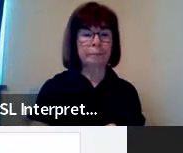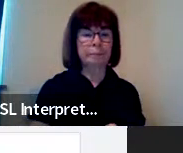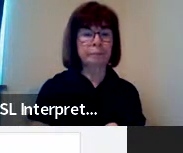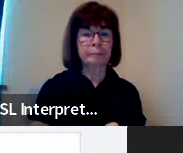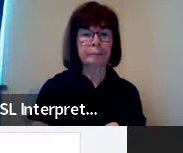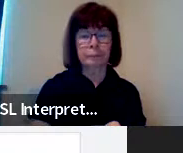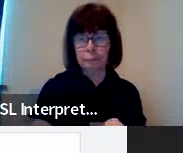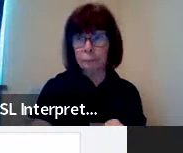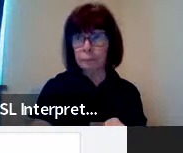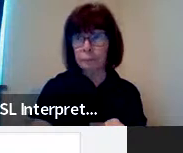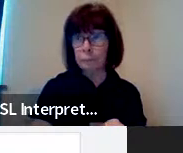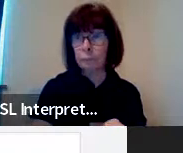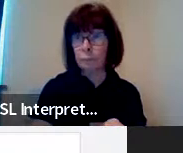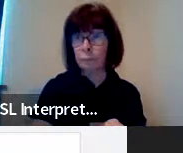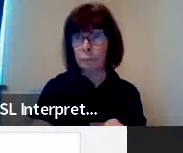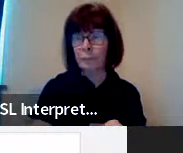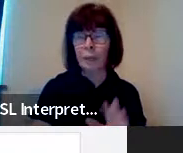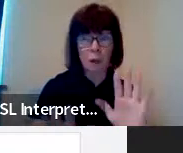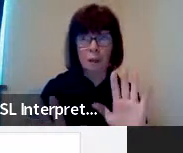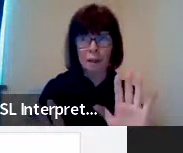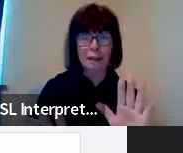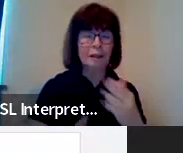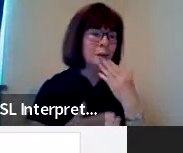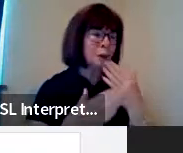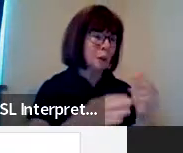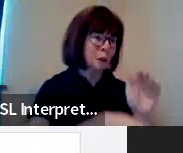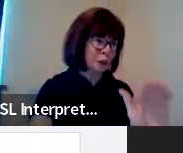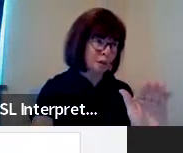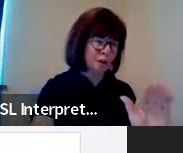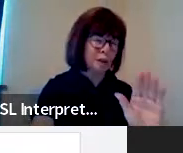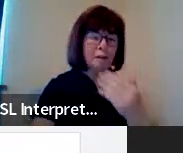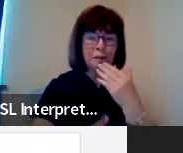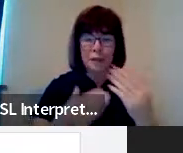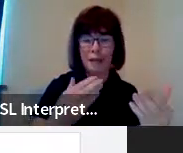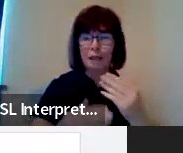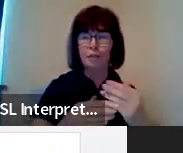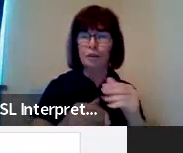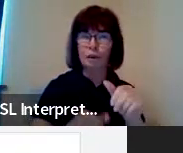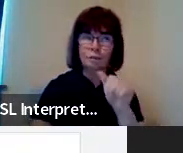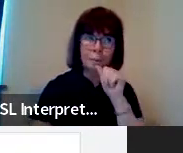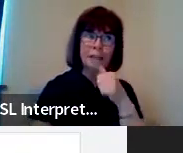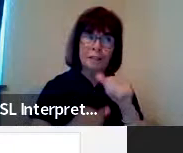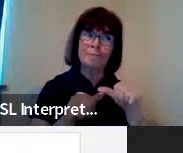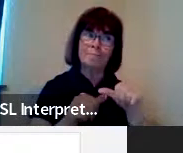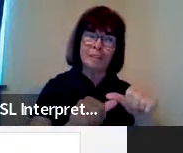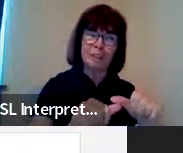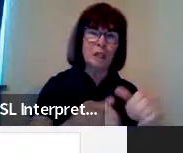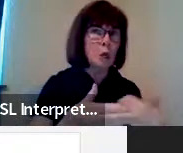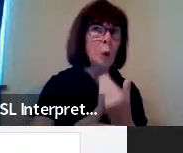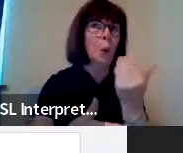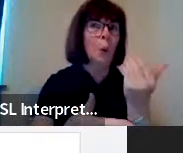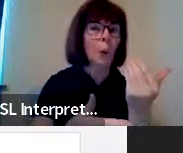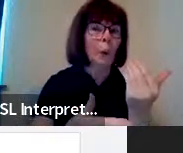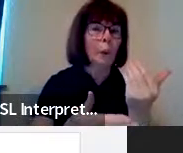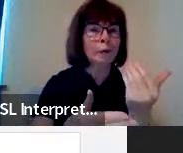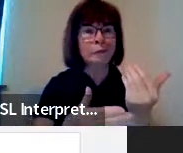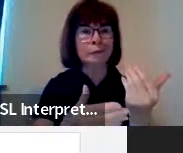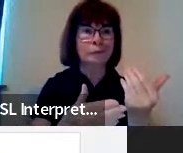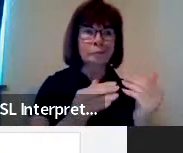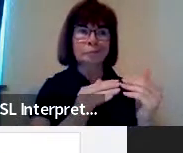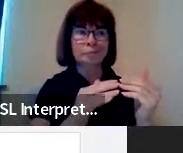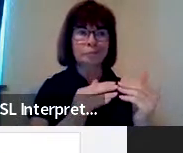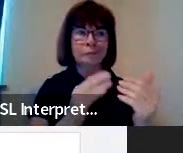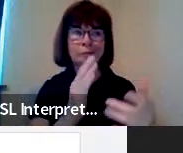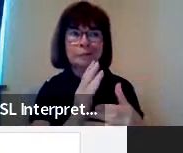right. Yeah. Good evening, and thank you for bearing with us. This is a new sort of platform we're trying